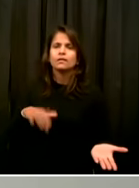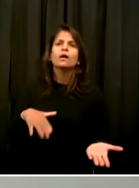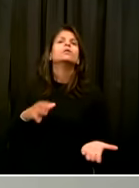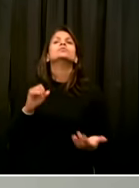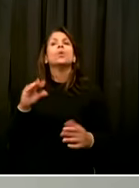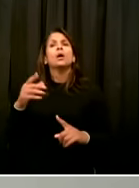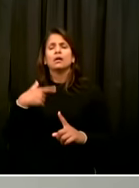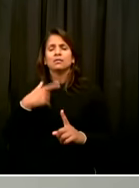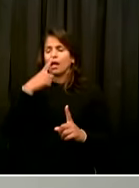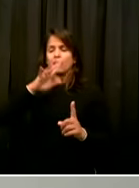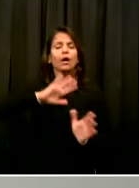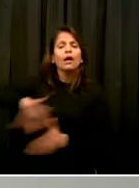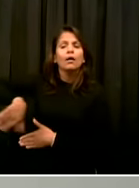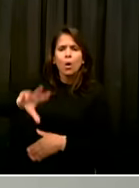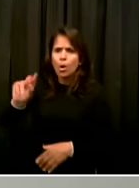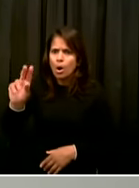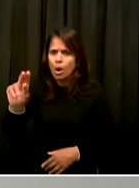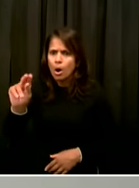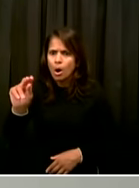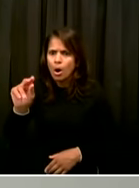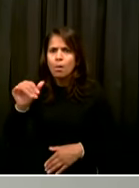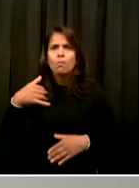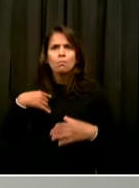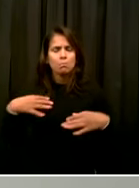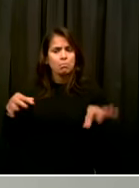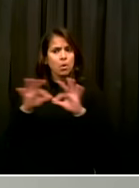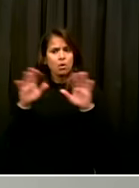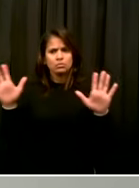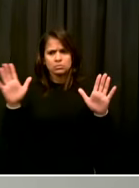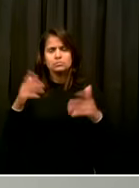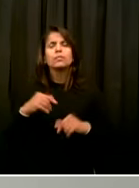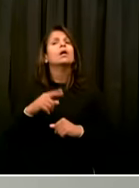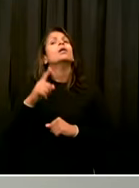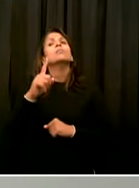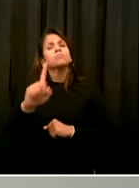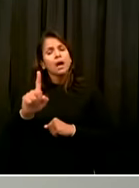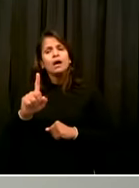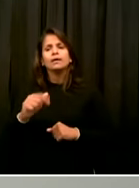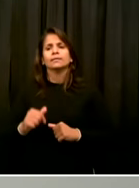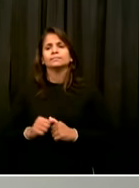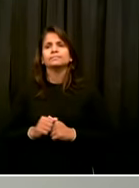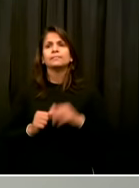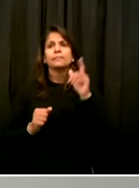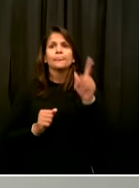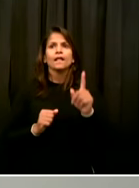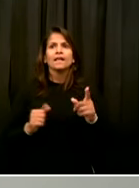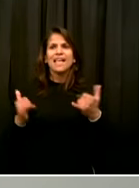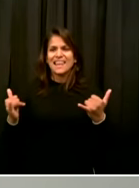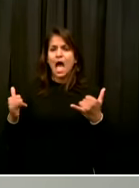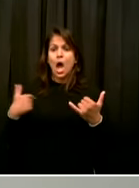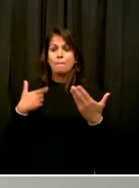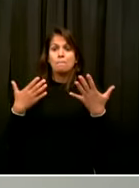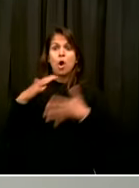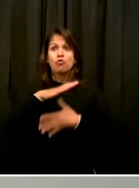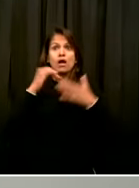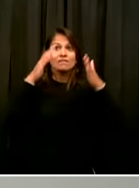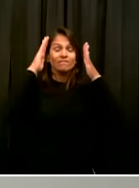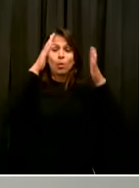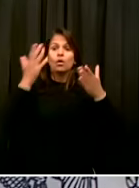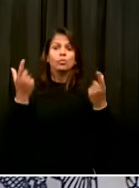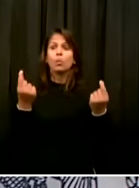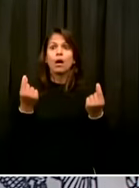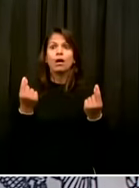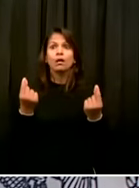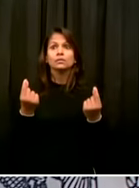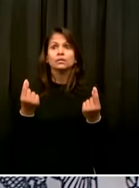said. But before we introduce it into real-time decision-making, we have to trust the information is telling us what we know it's telling us. Go